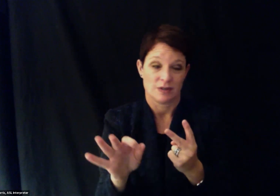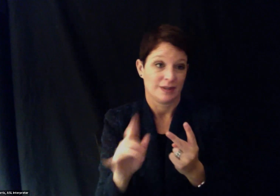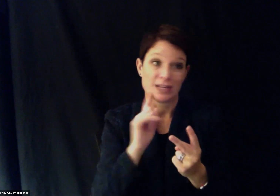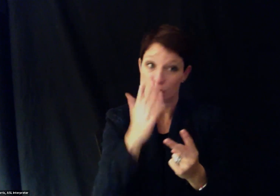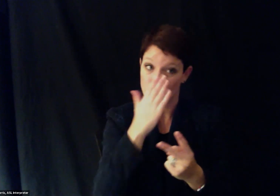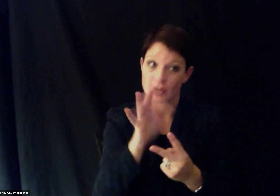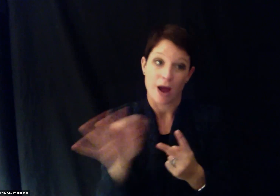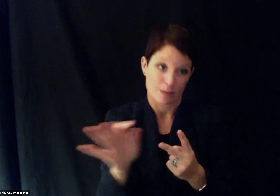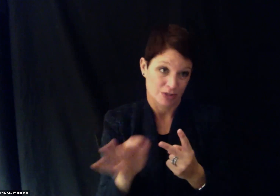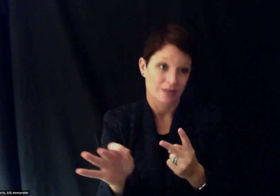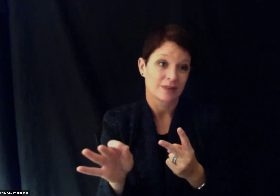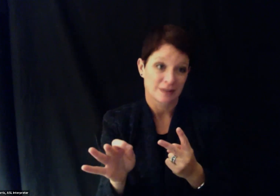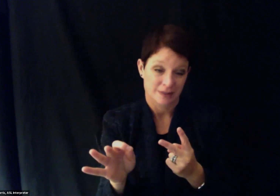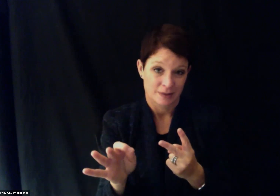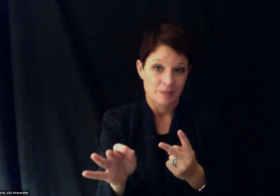good.